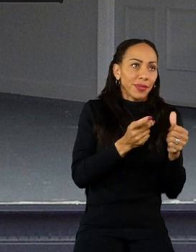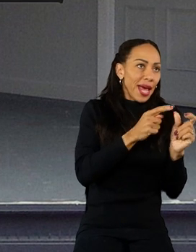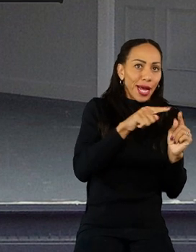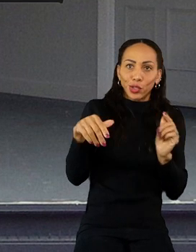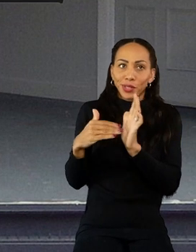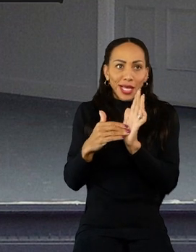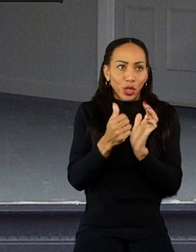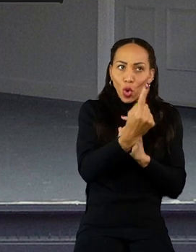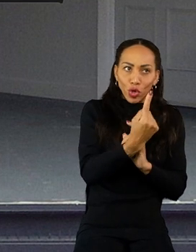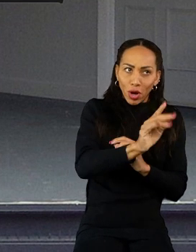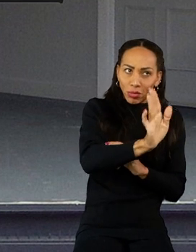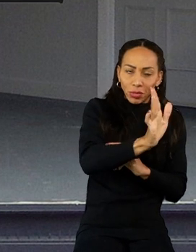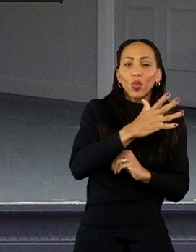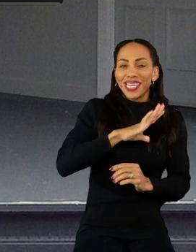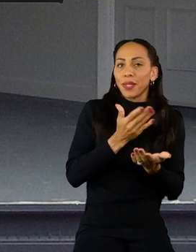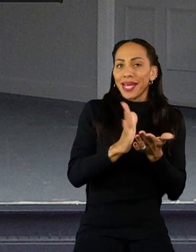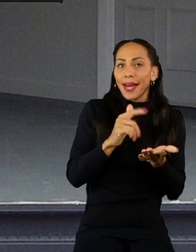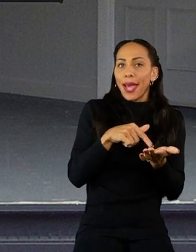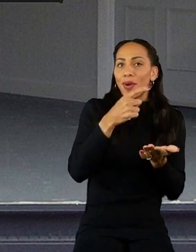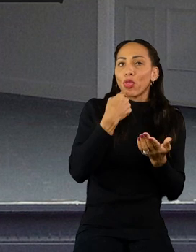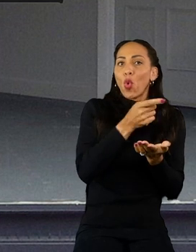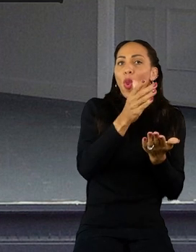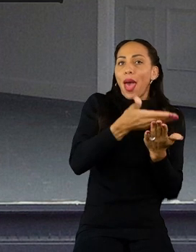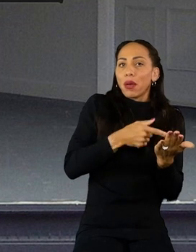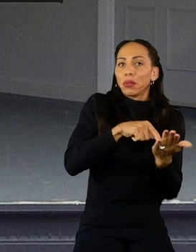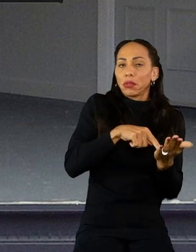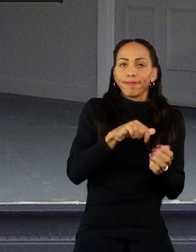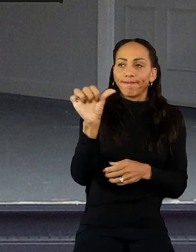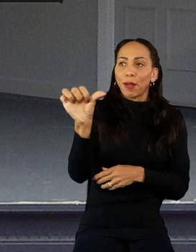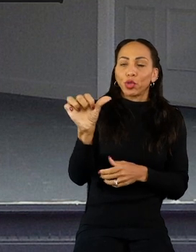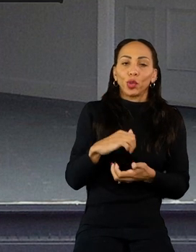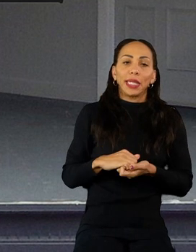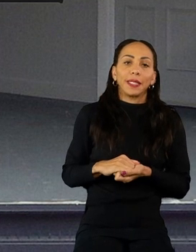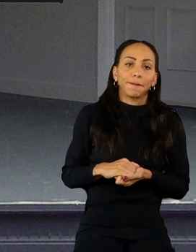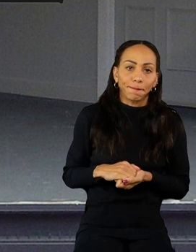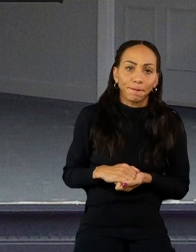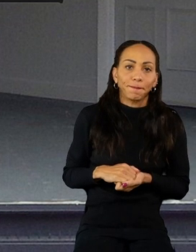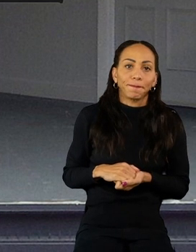somebody to do this on their own. I think that needs to be really clear.